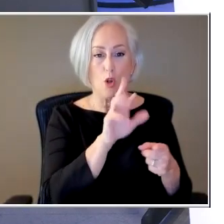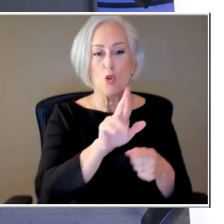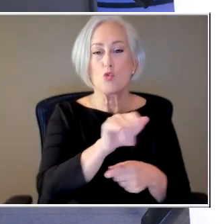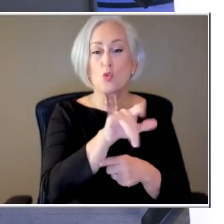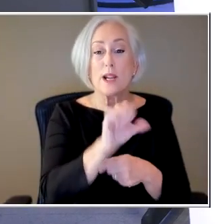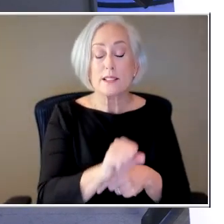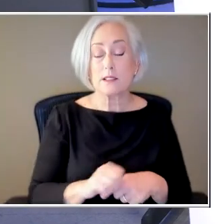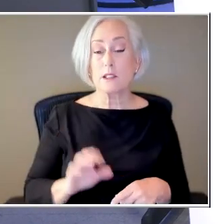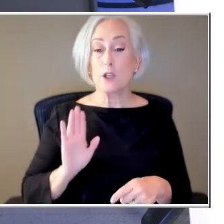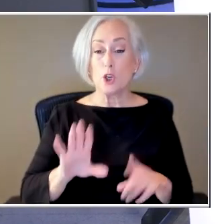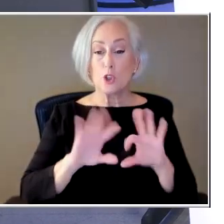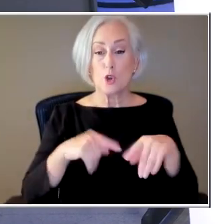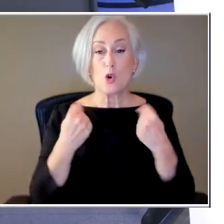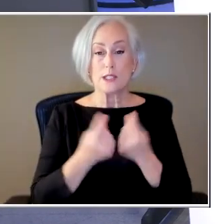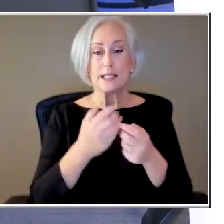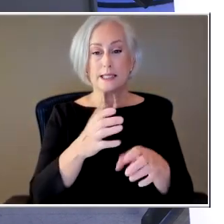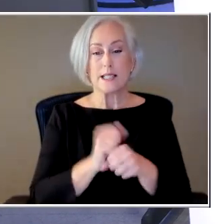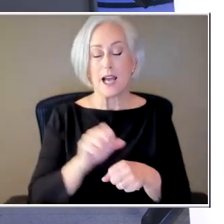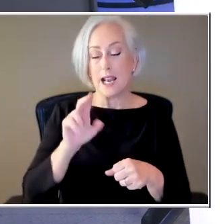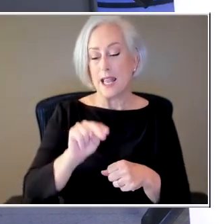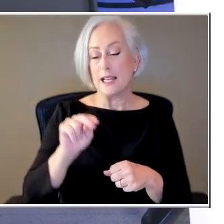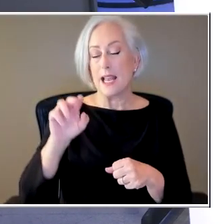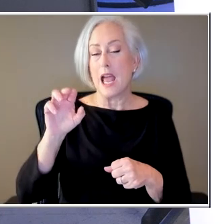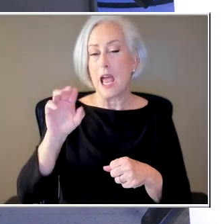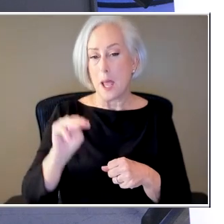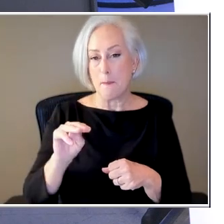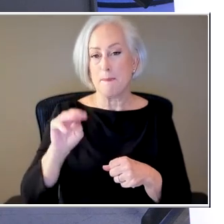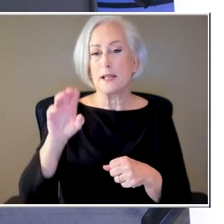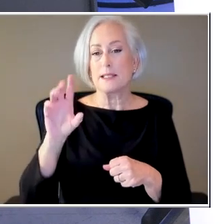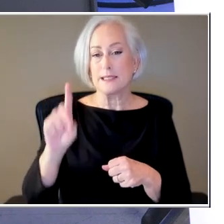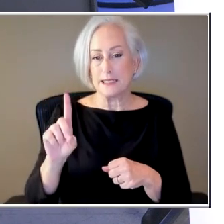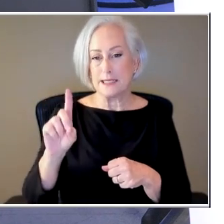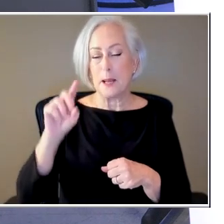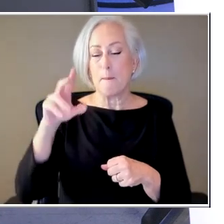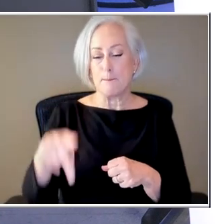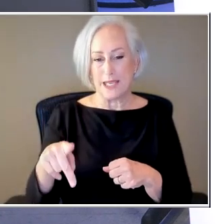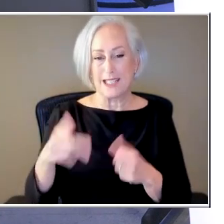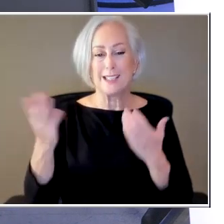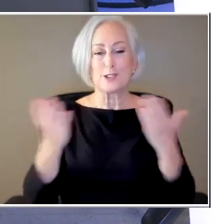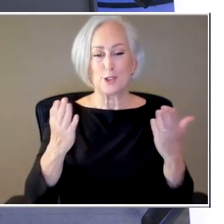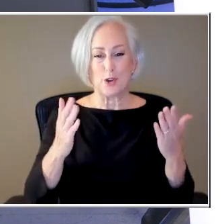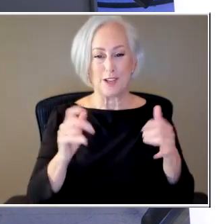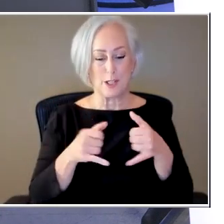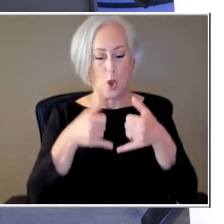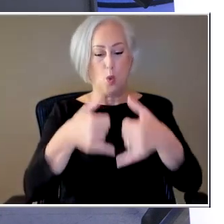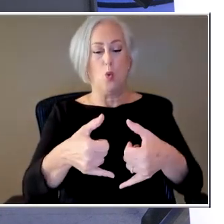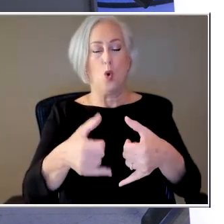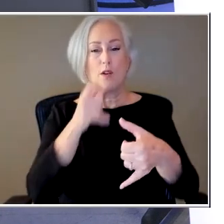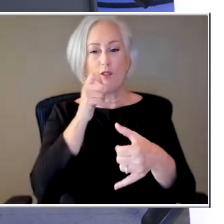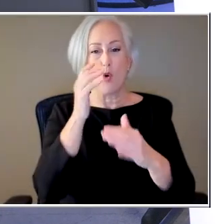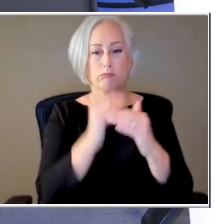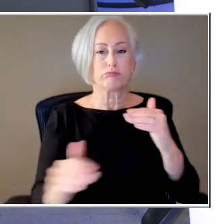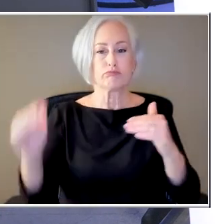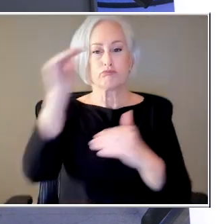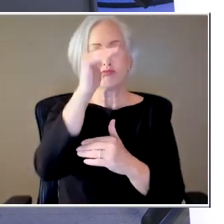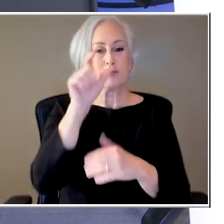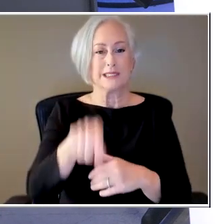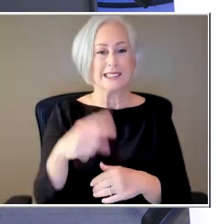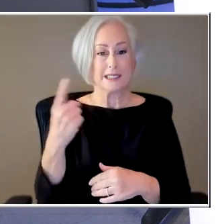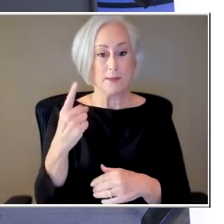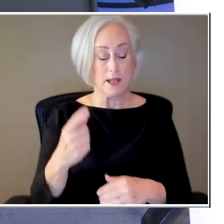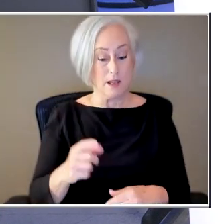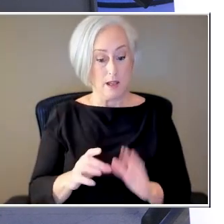the NMDP Service Award for going above and beyond in a specific case, a baby needing a transplant. The bone